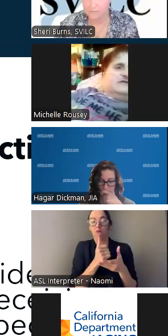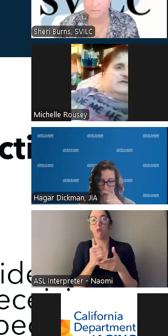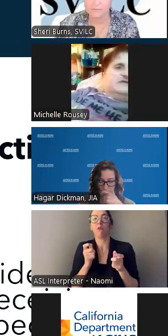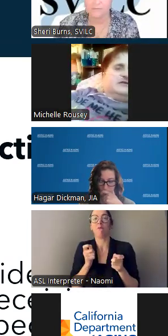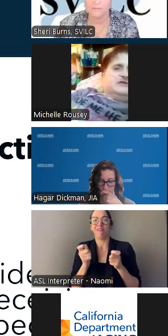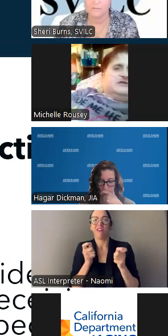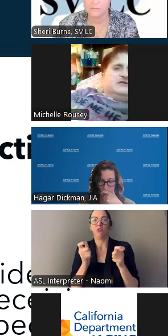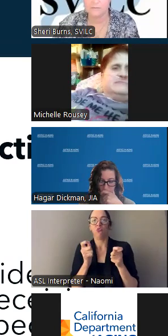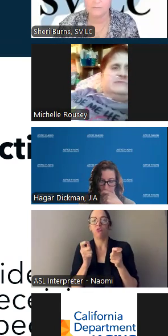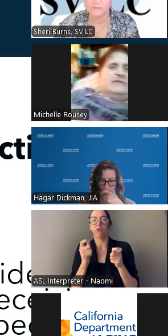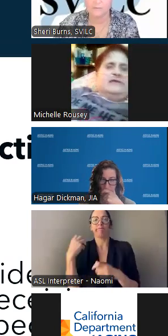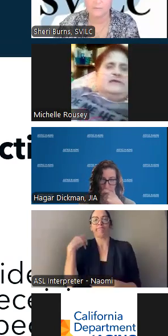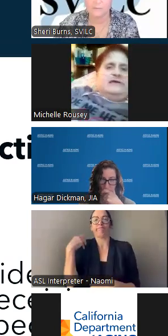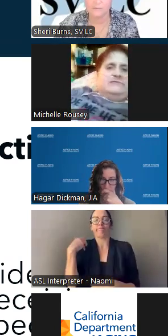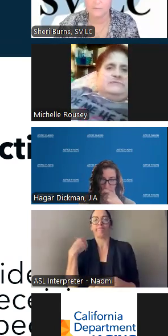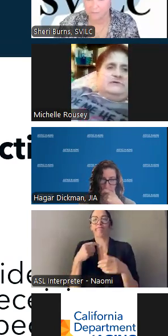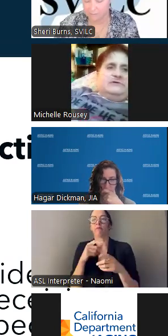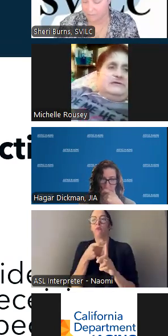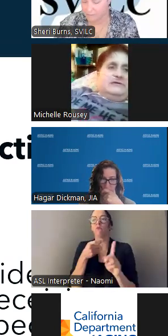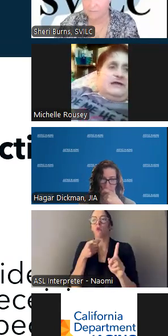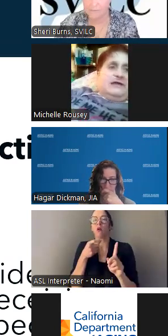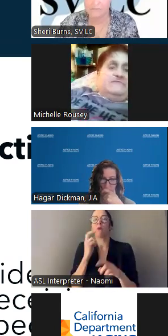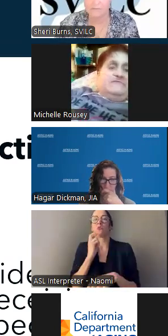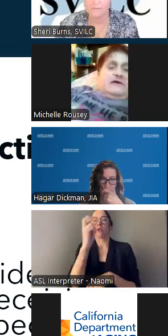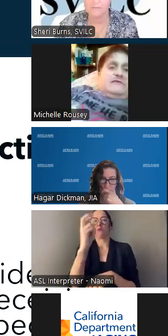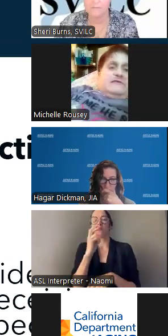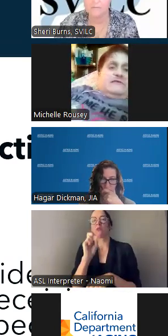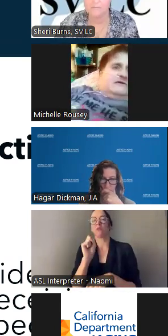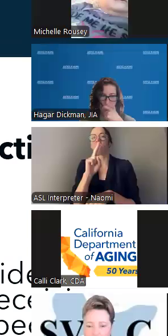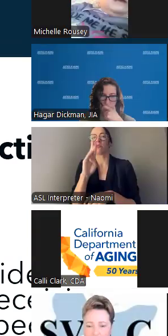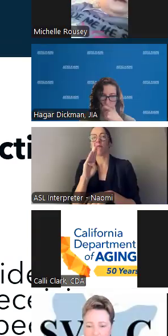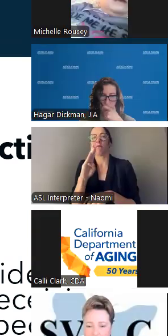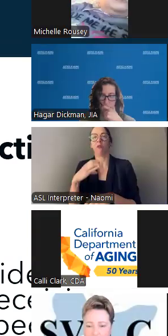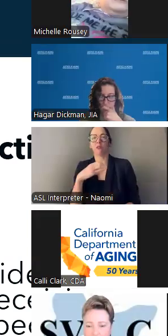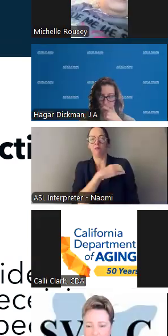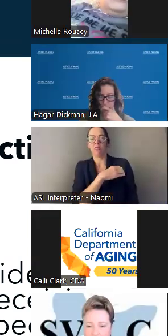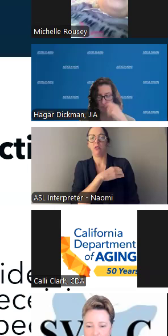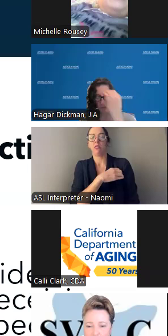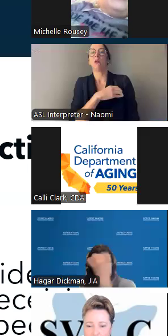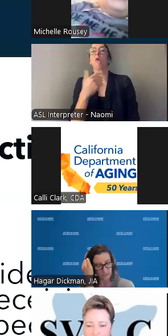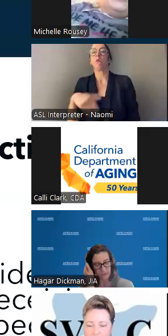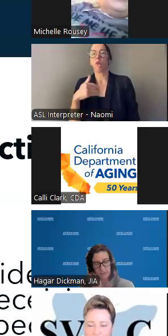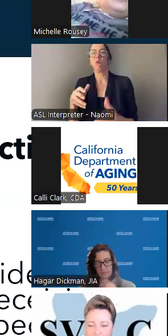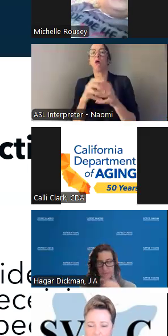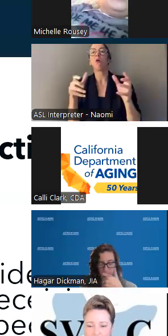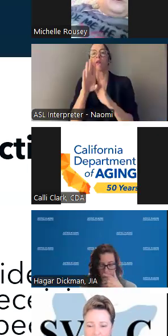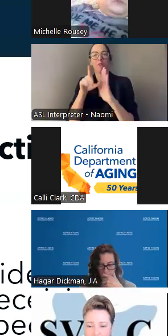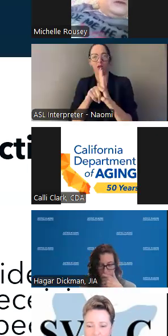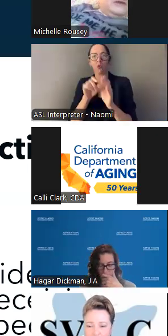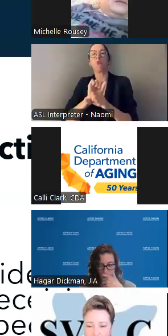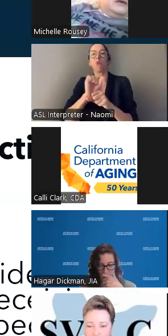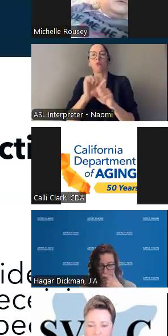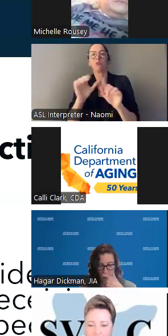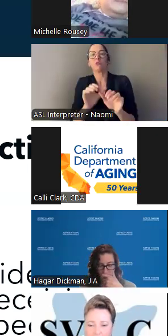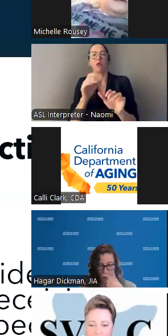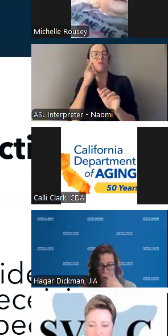the transportation subcommittee, and where a lot of the background work is done for the group. So